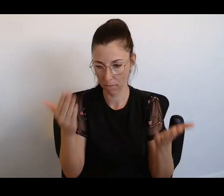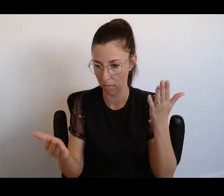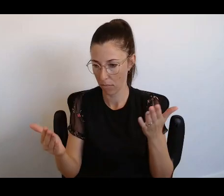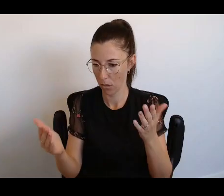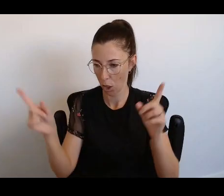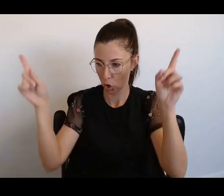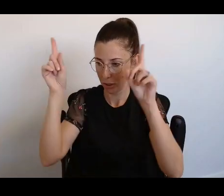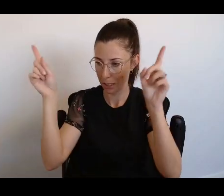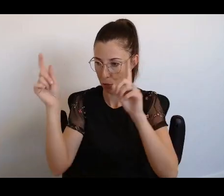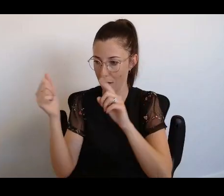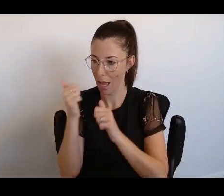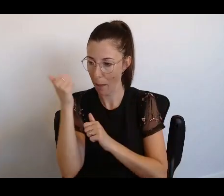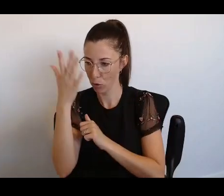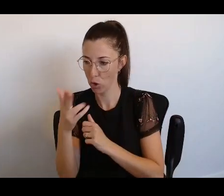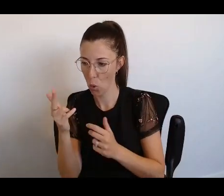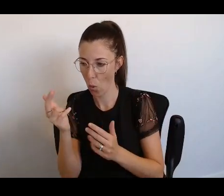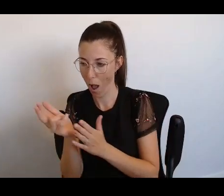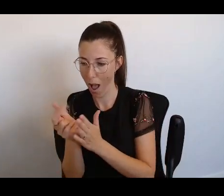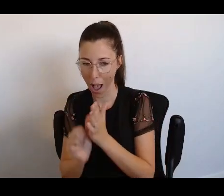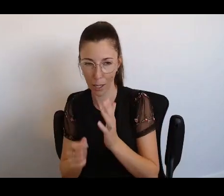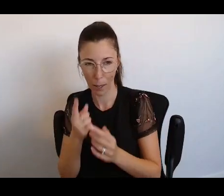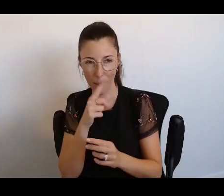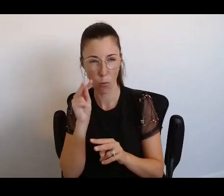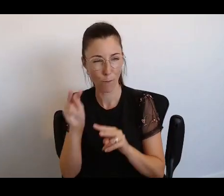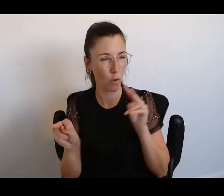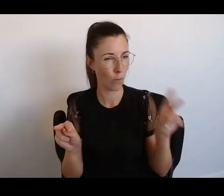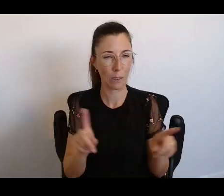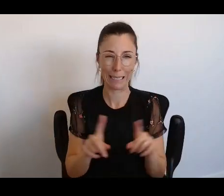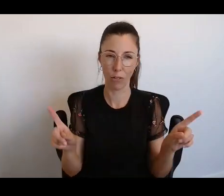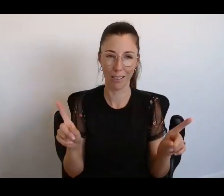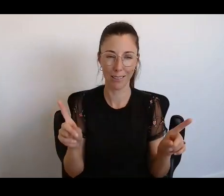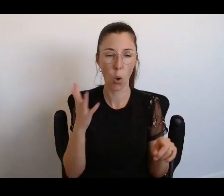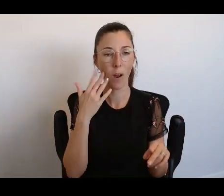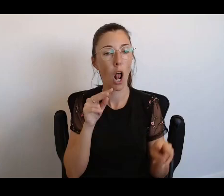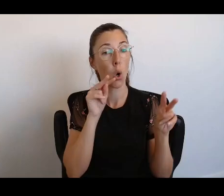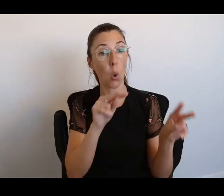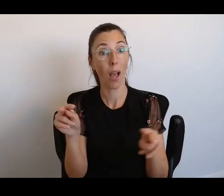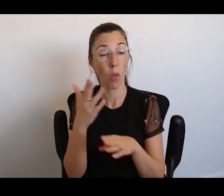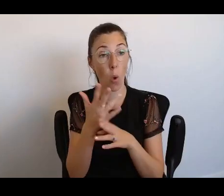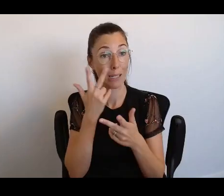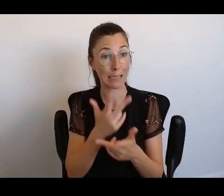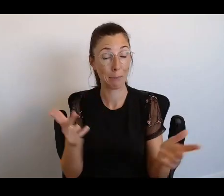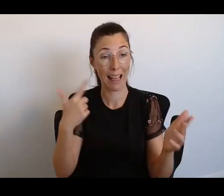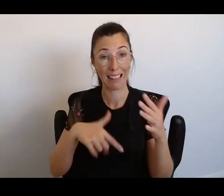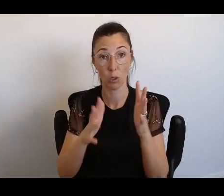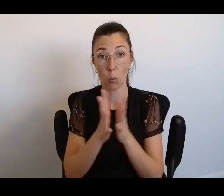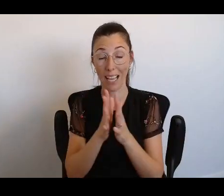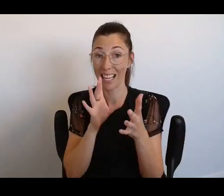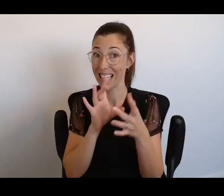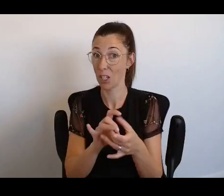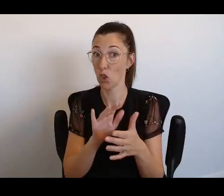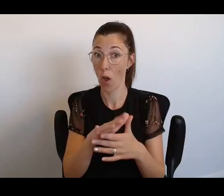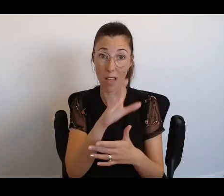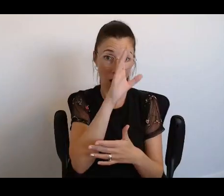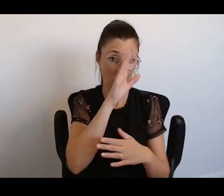in a different light. And when I look deeply at the work on display this week, the connection to country and sense of space and place